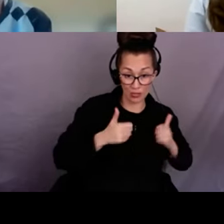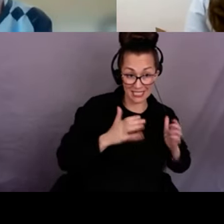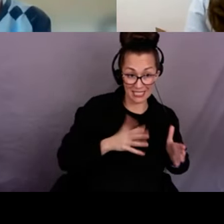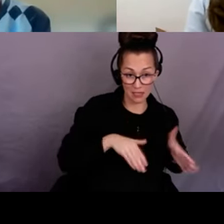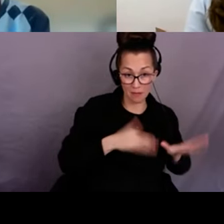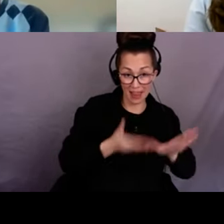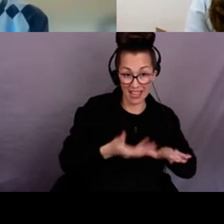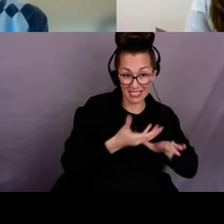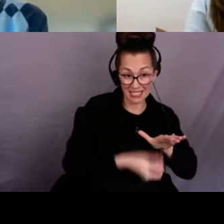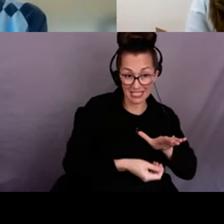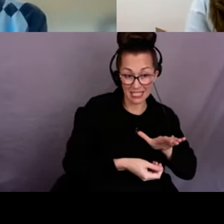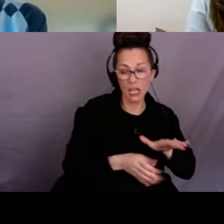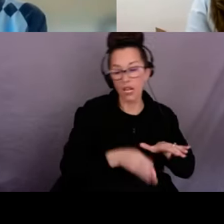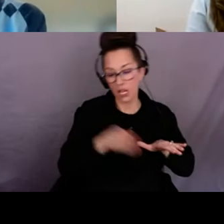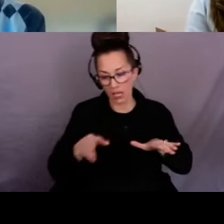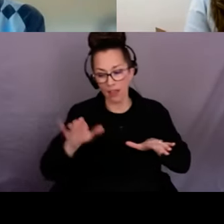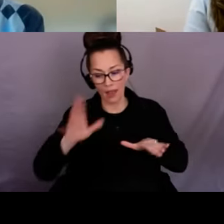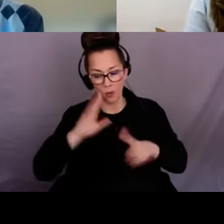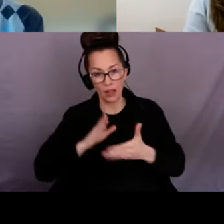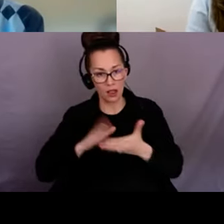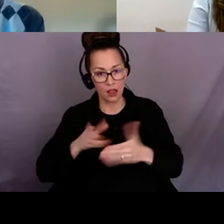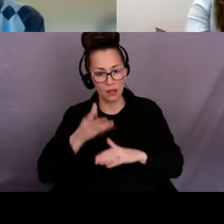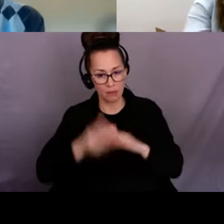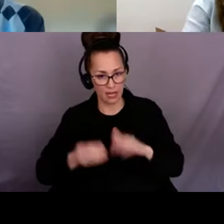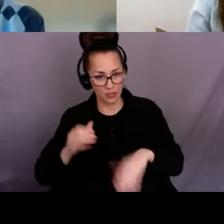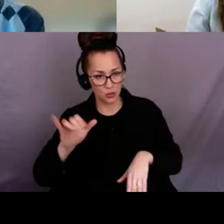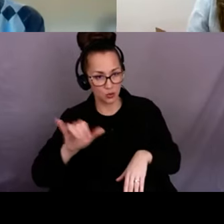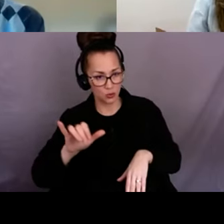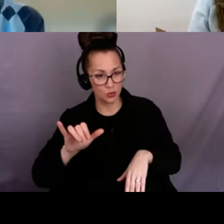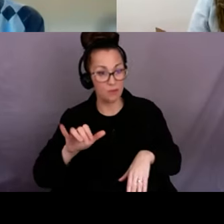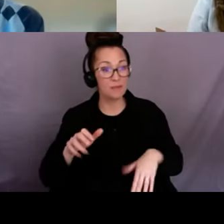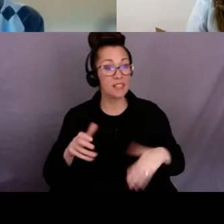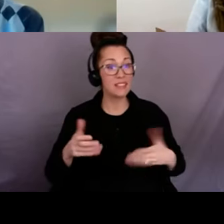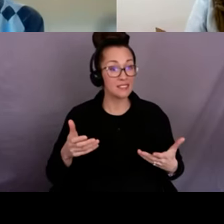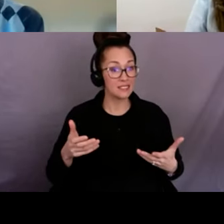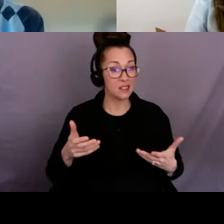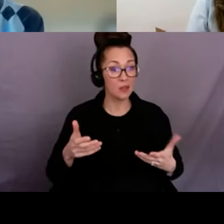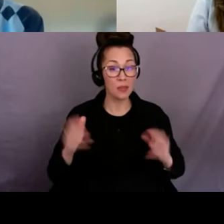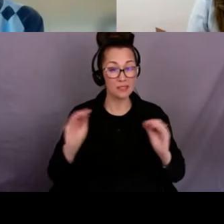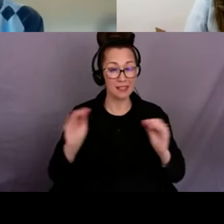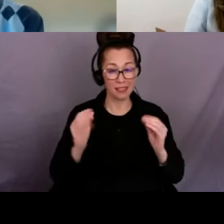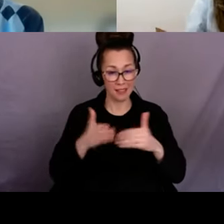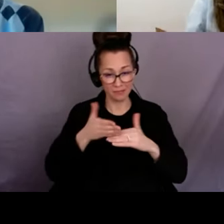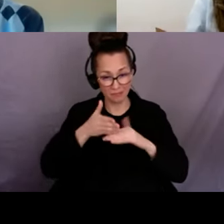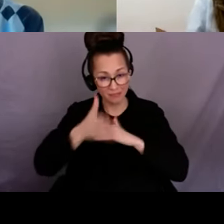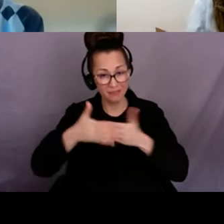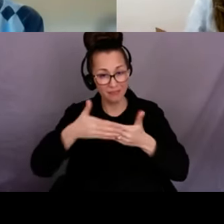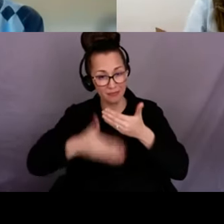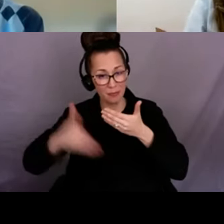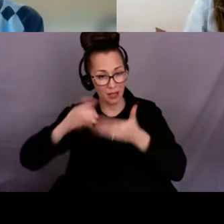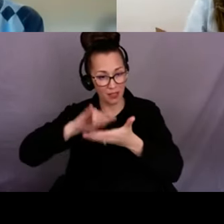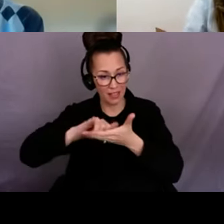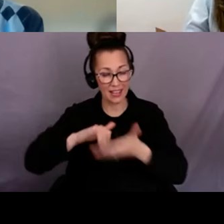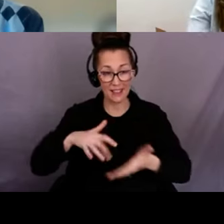the complete existence of the living days of the class members. And I don't think there's any